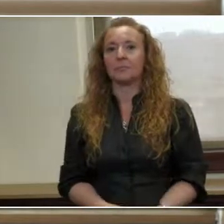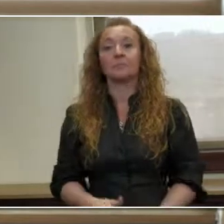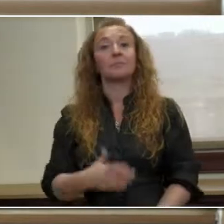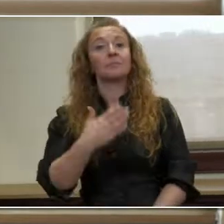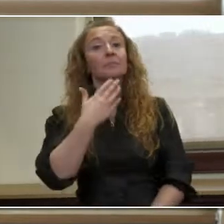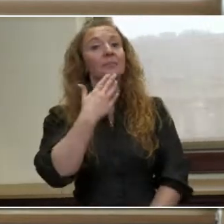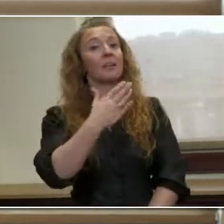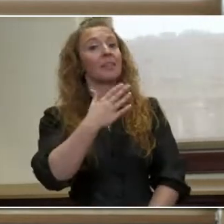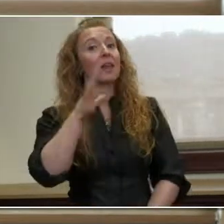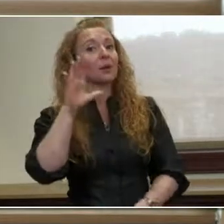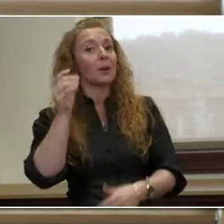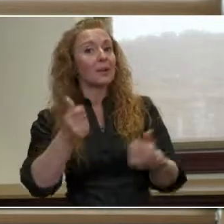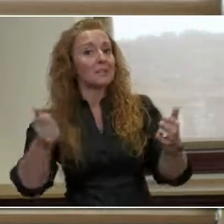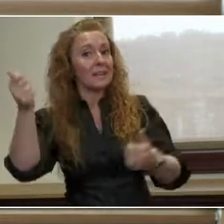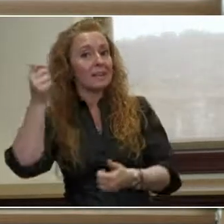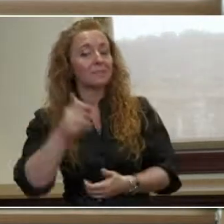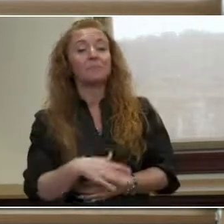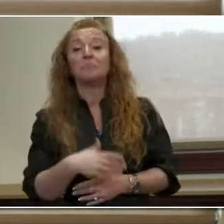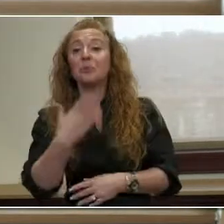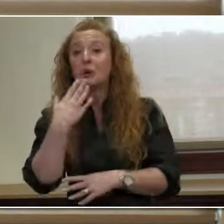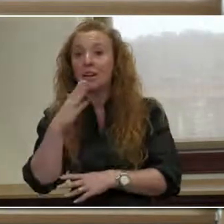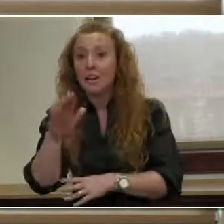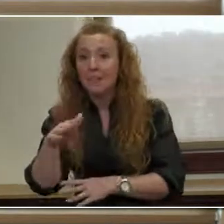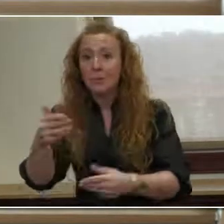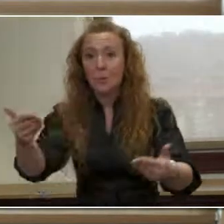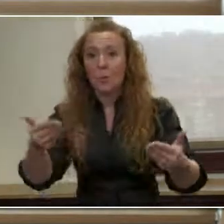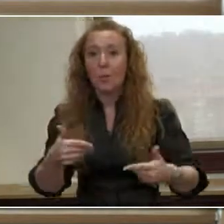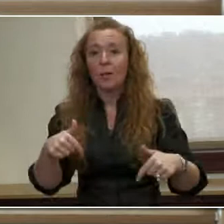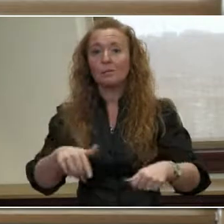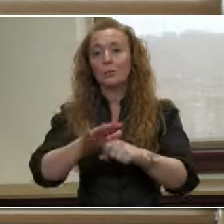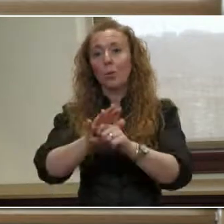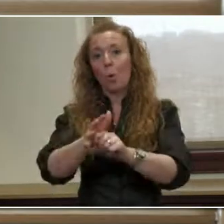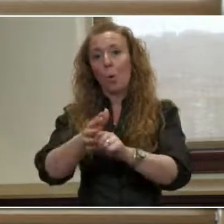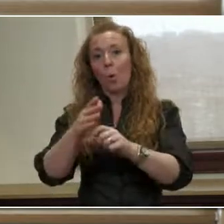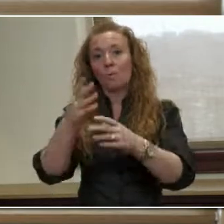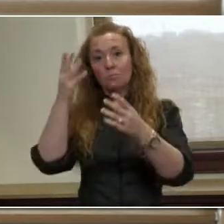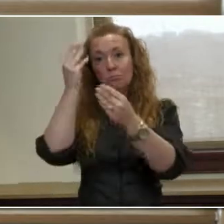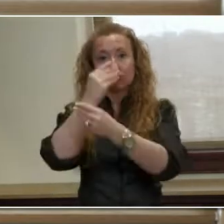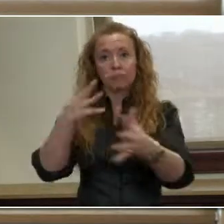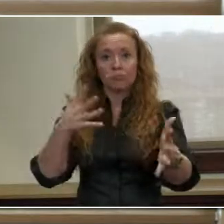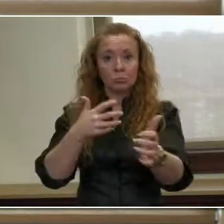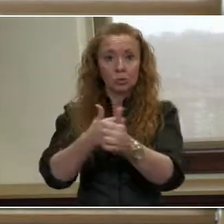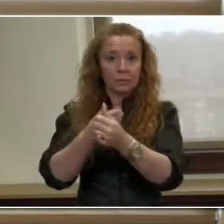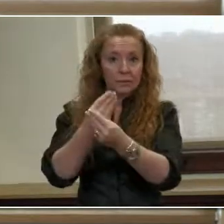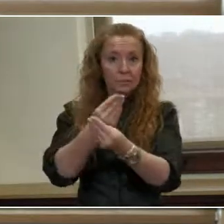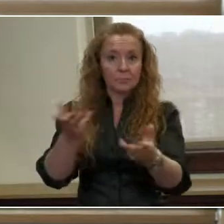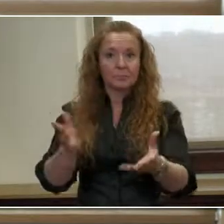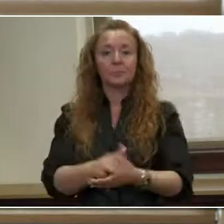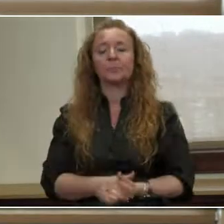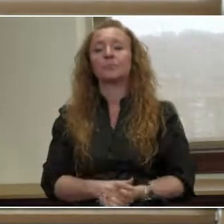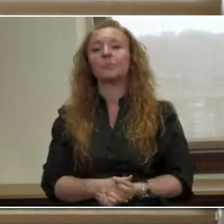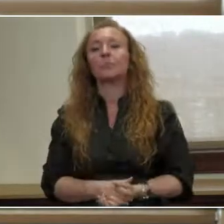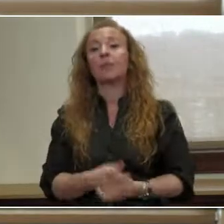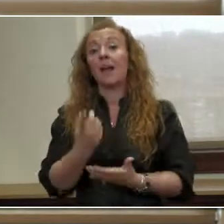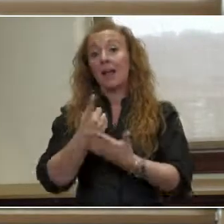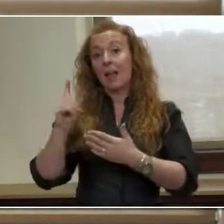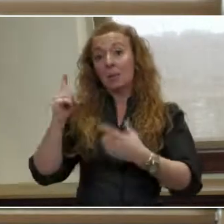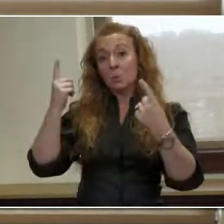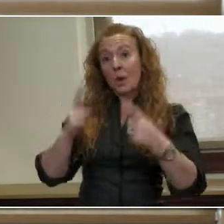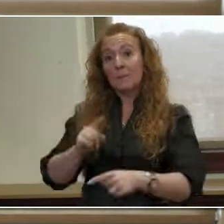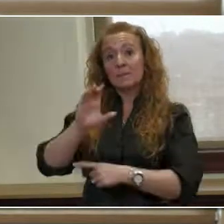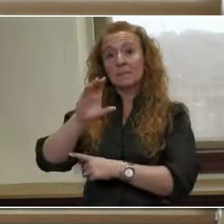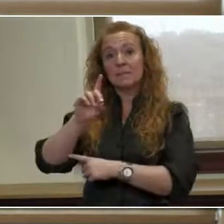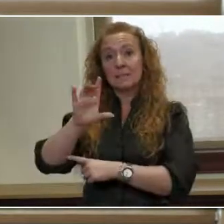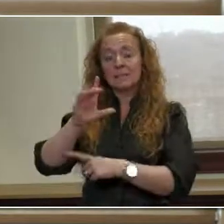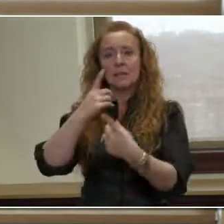Thank you, County Executive. Good afternoon and welcome to our COVID-19 briefing. Last week, the CDC announced